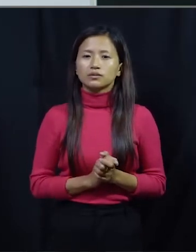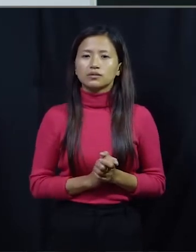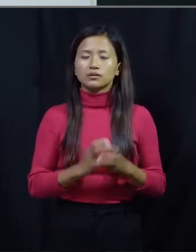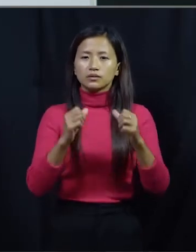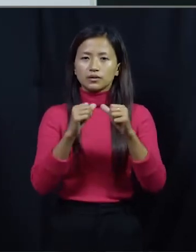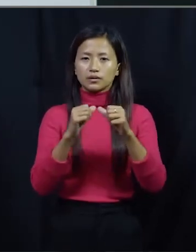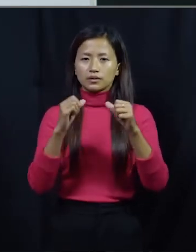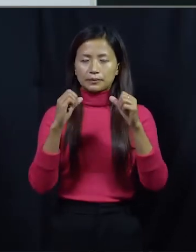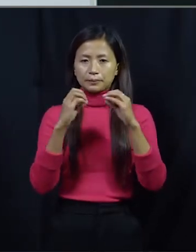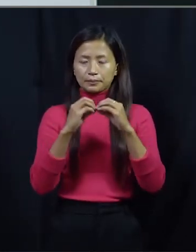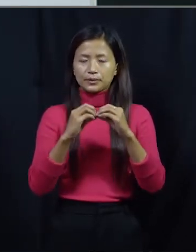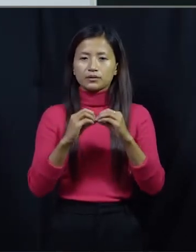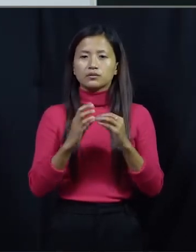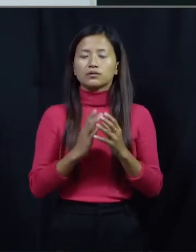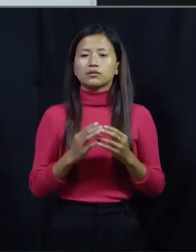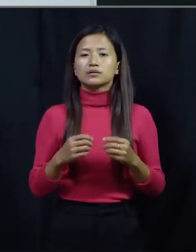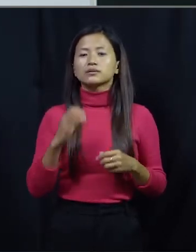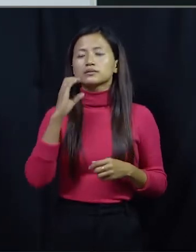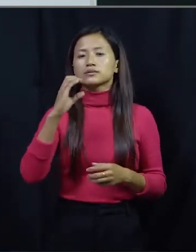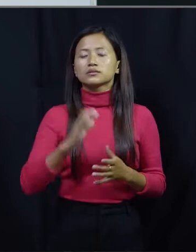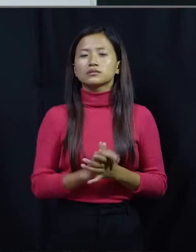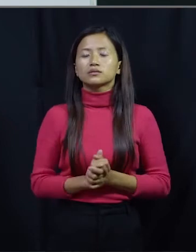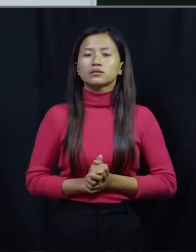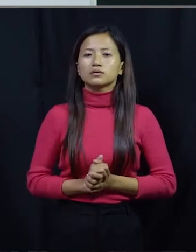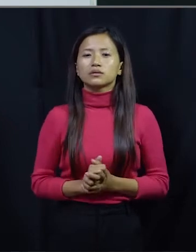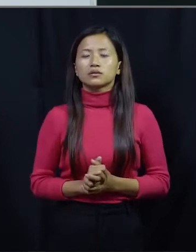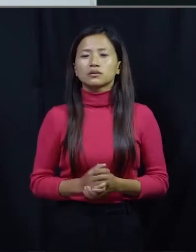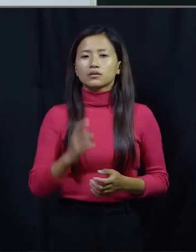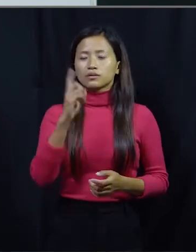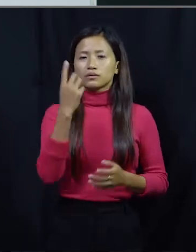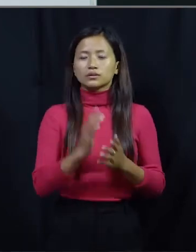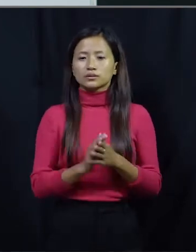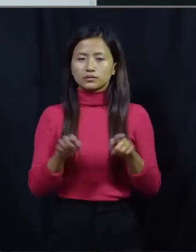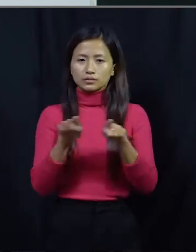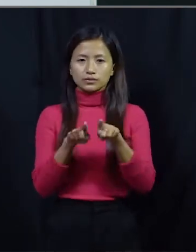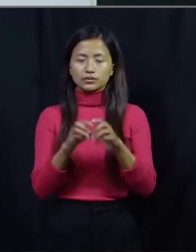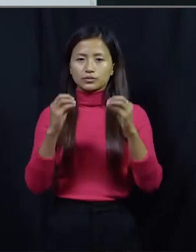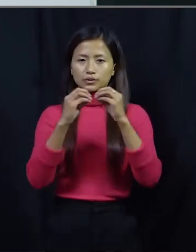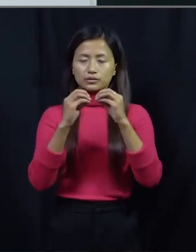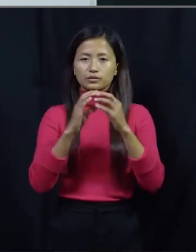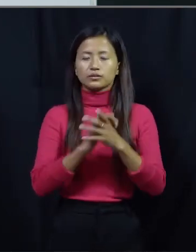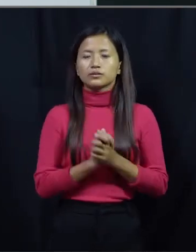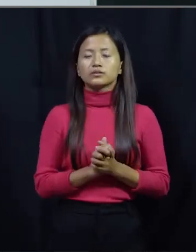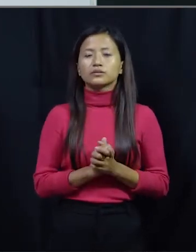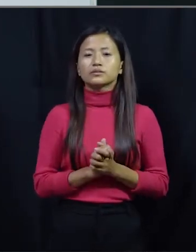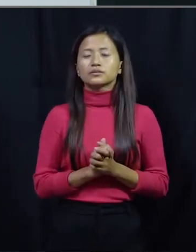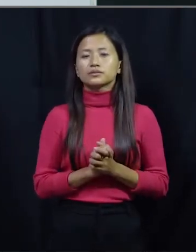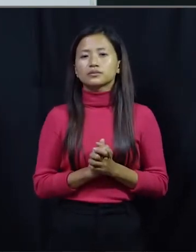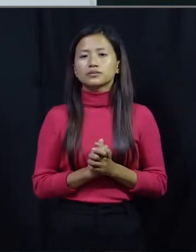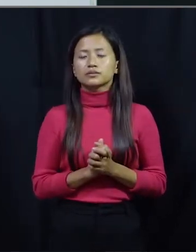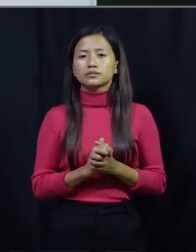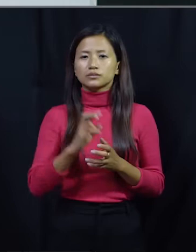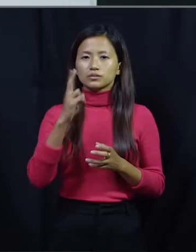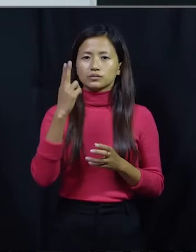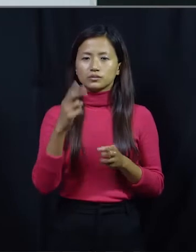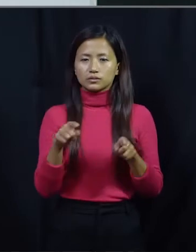maybe A, B, C. Okay, so 1 is related to B, therefore we draw an arrow here, and 2